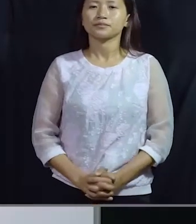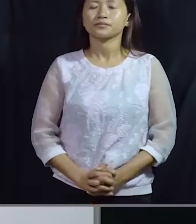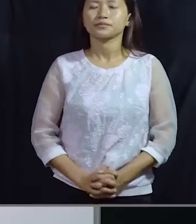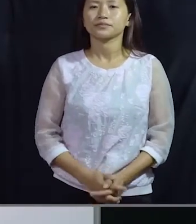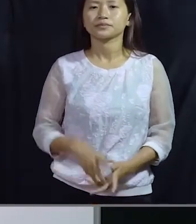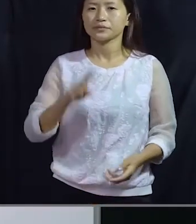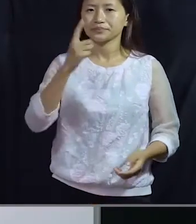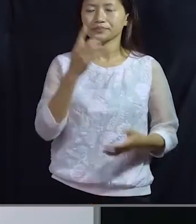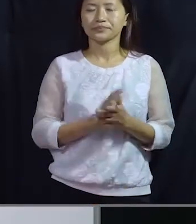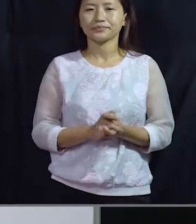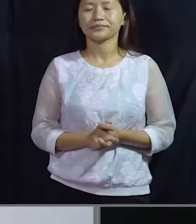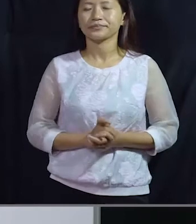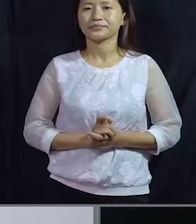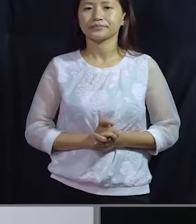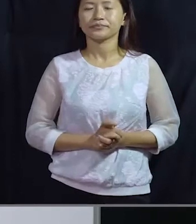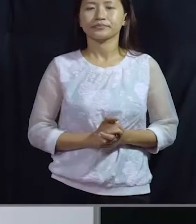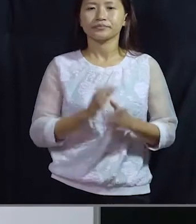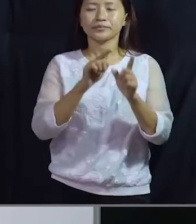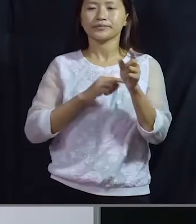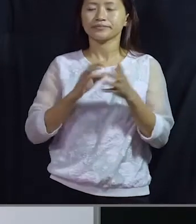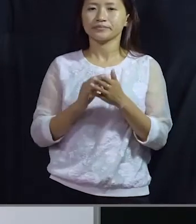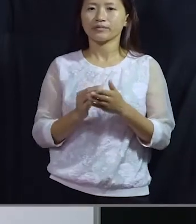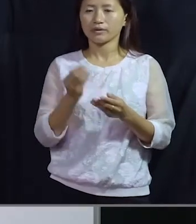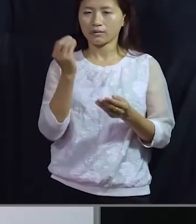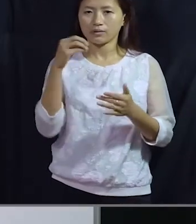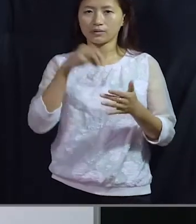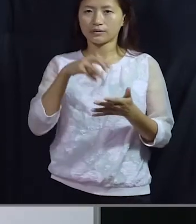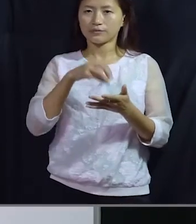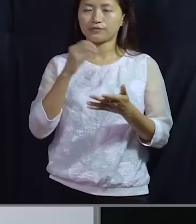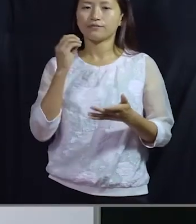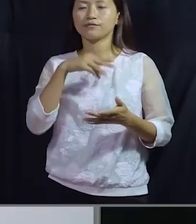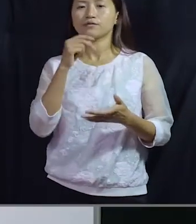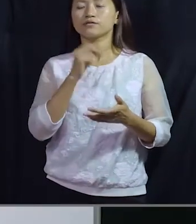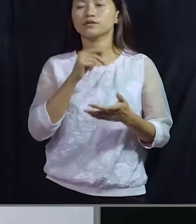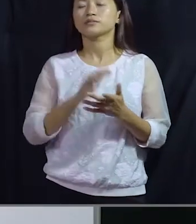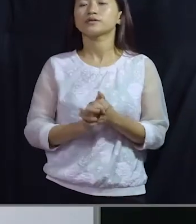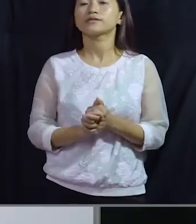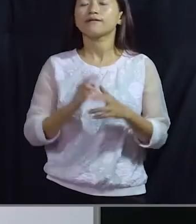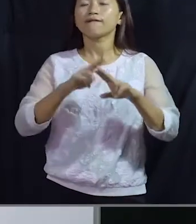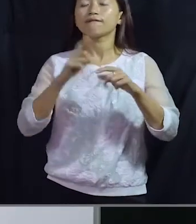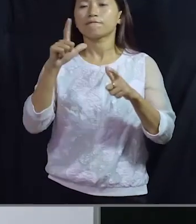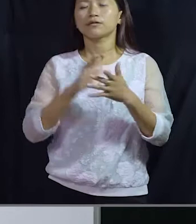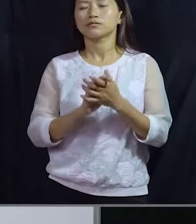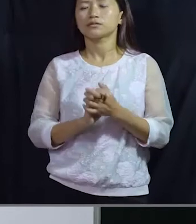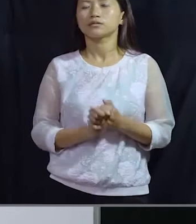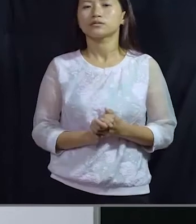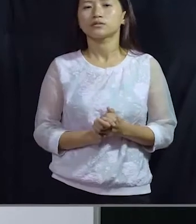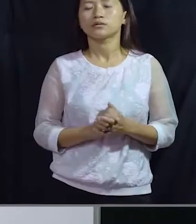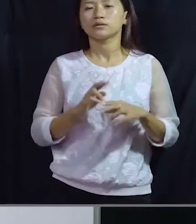First, decide. By investment fluctuation fund. Investment fluctuation fund.